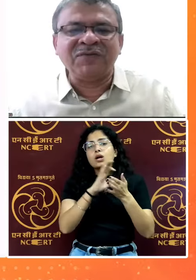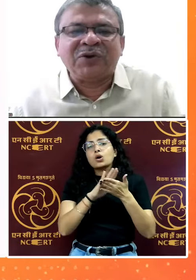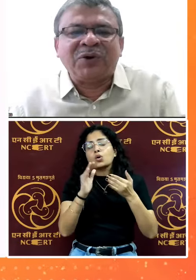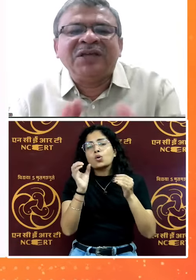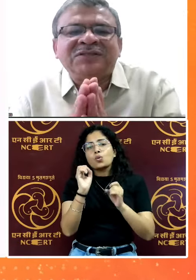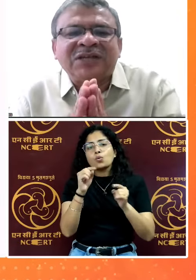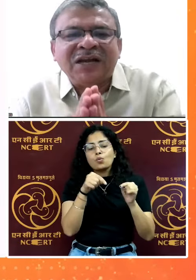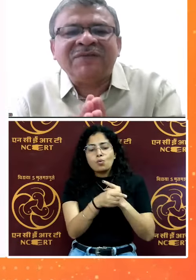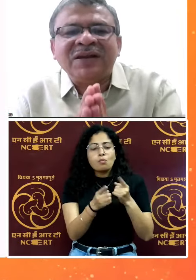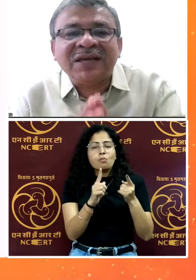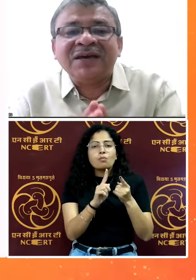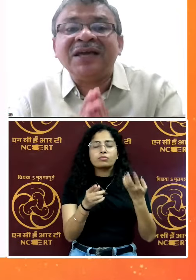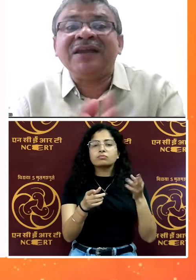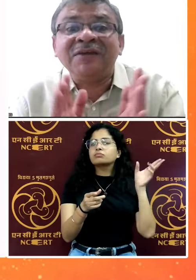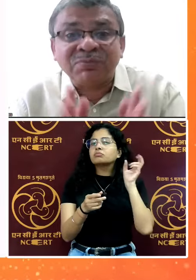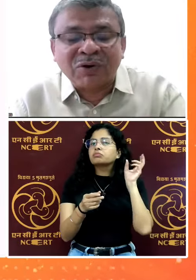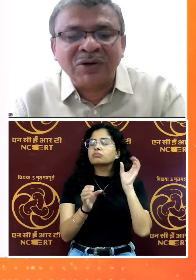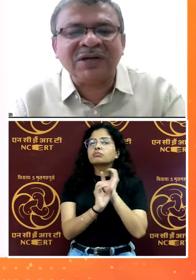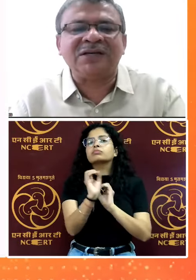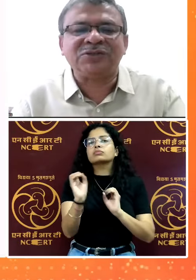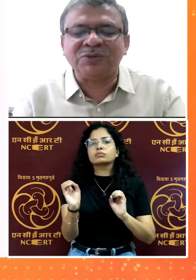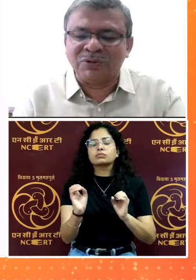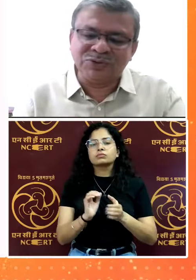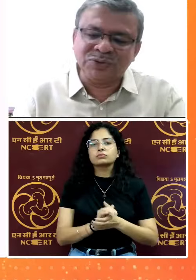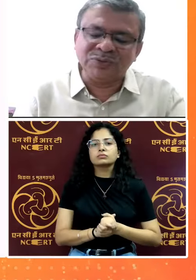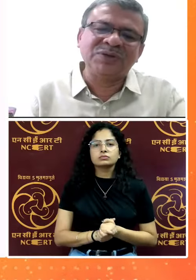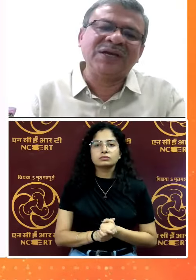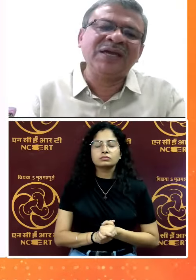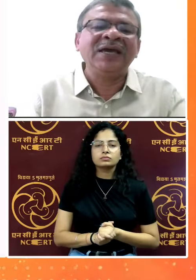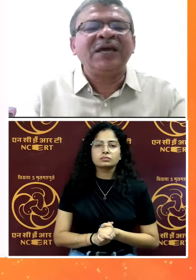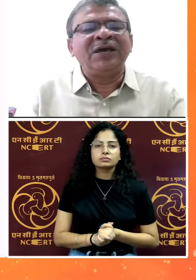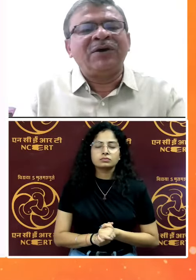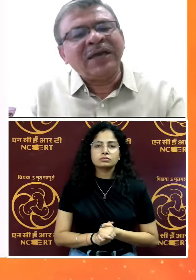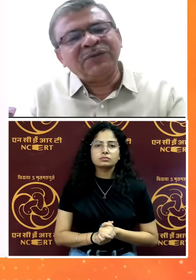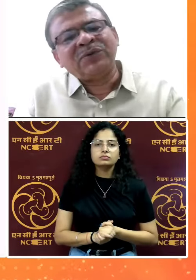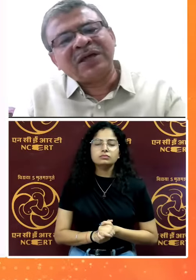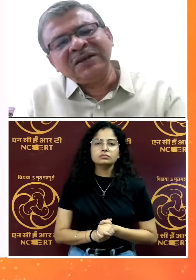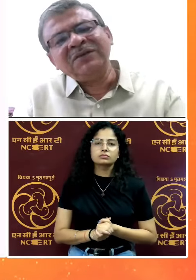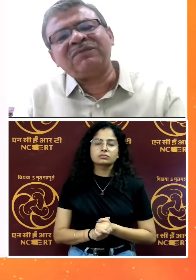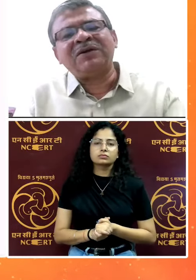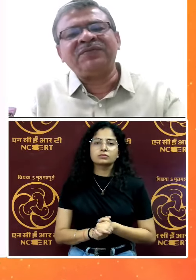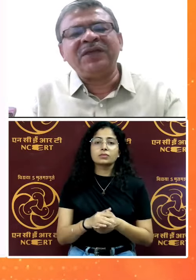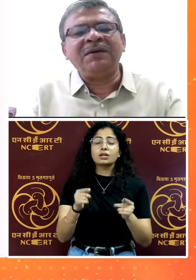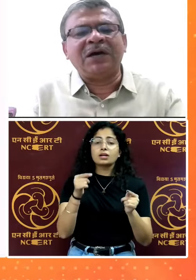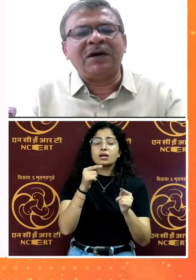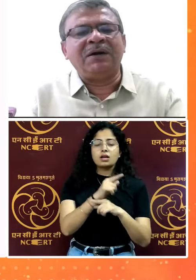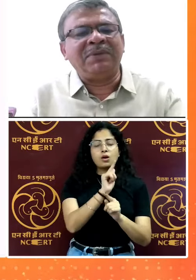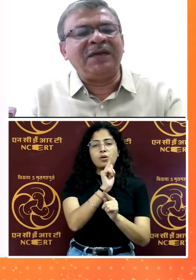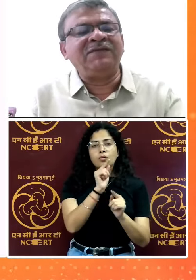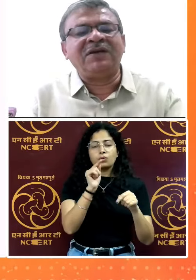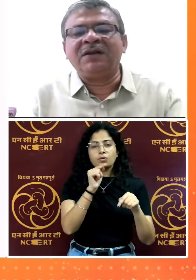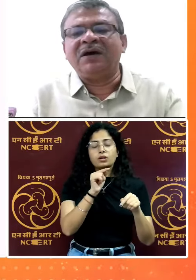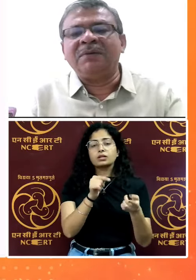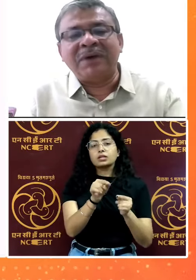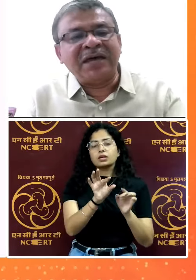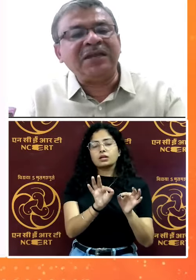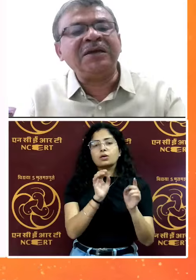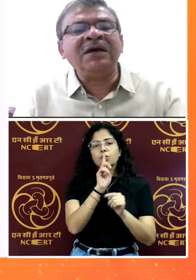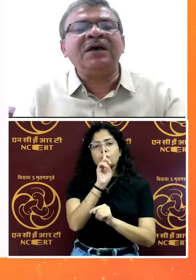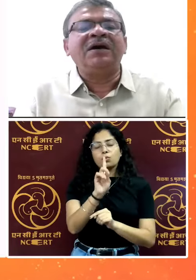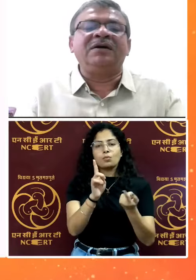kind of echoing the child will hear in a small classroom also. Yeah. So that is one of the